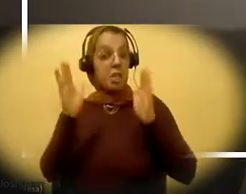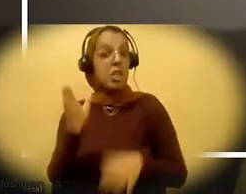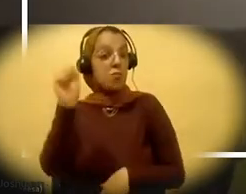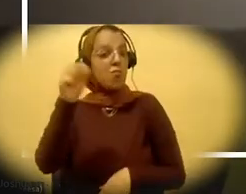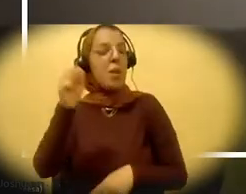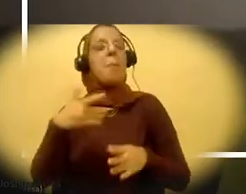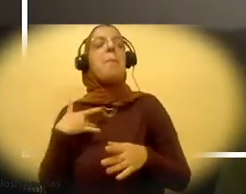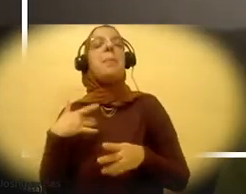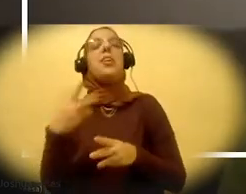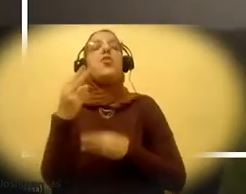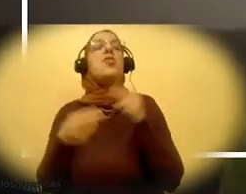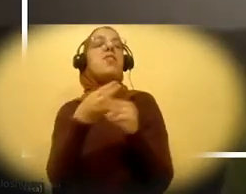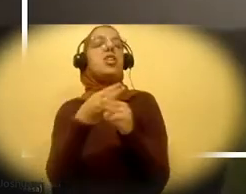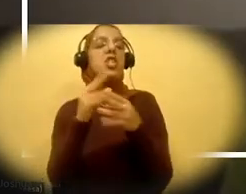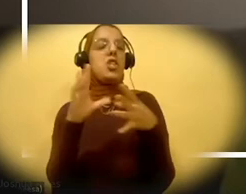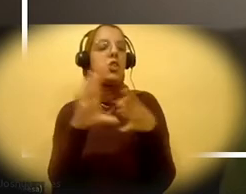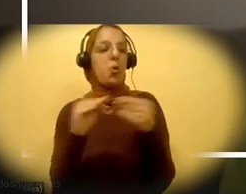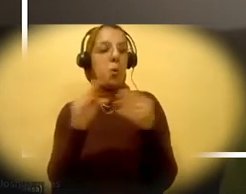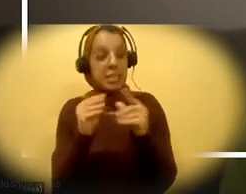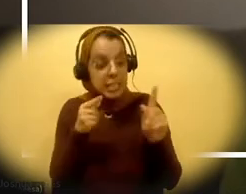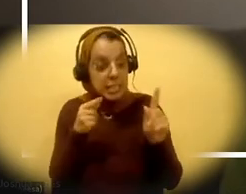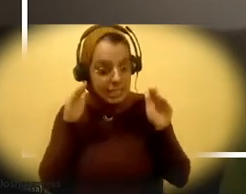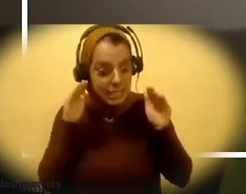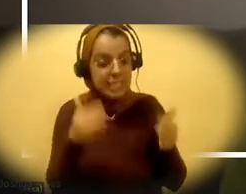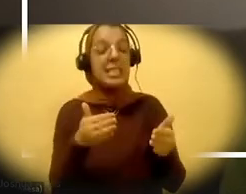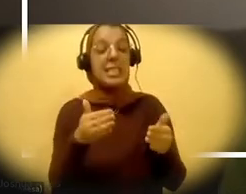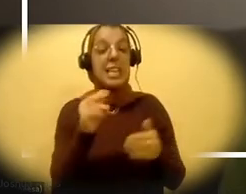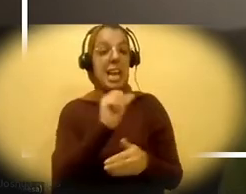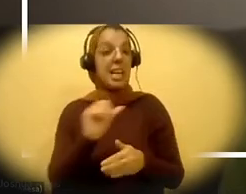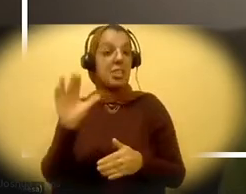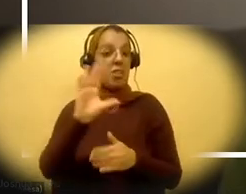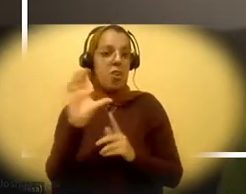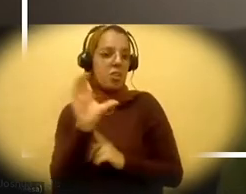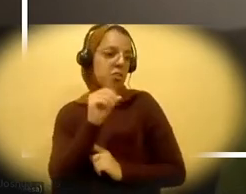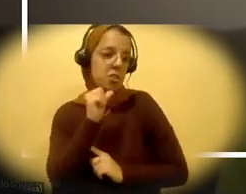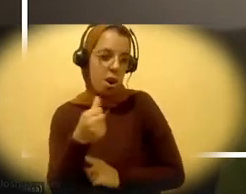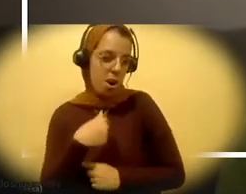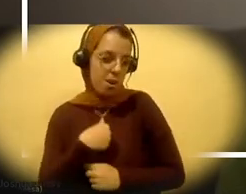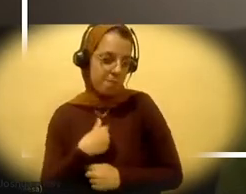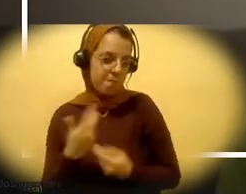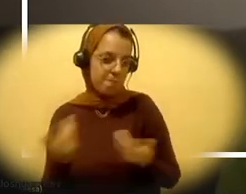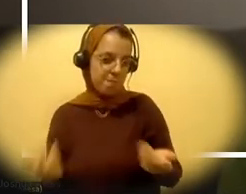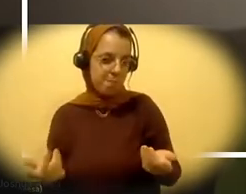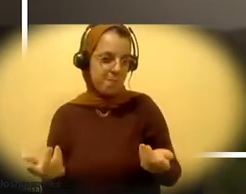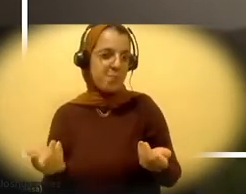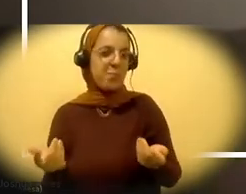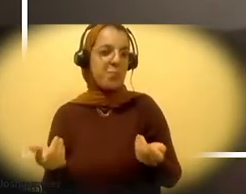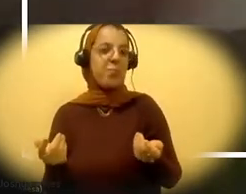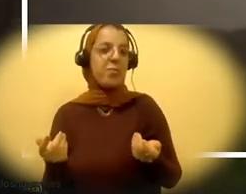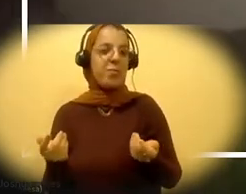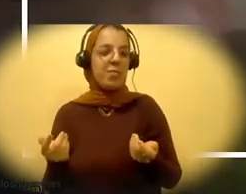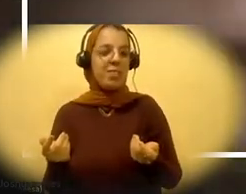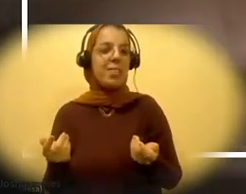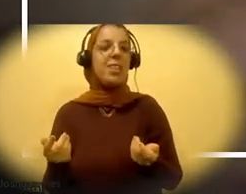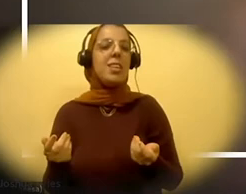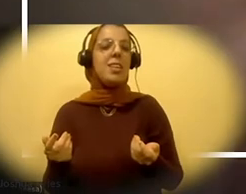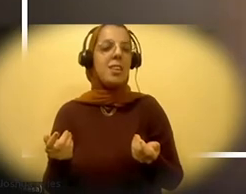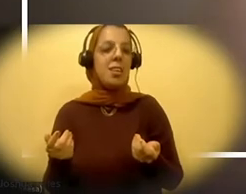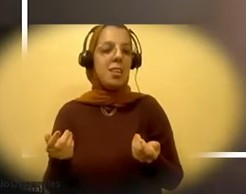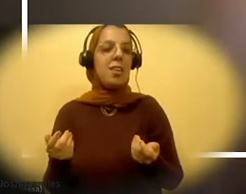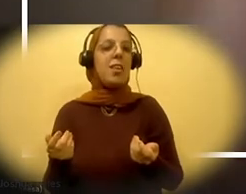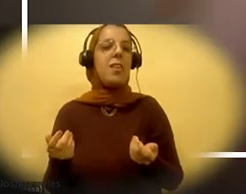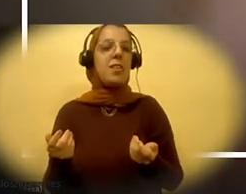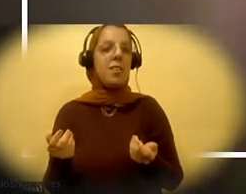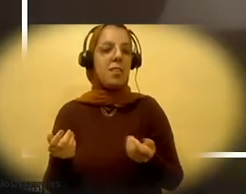that front, right? But then like, I just really learned that like, you know, even though I didn't pay too much attention to that, there's still